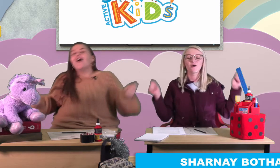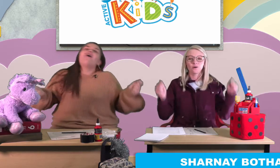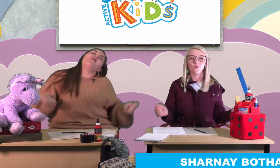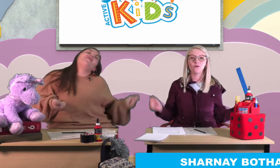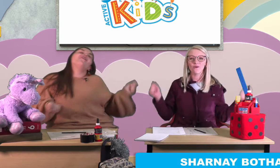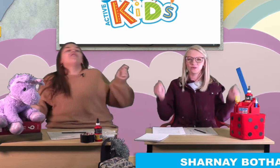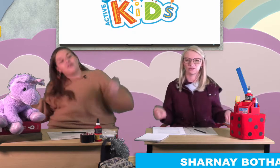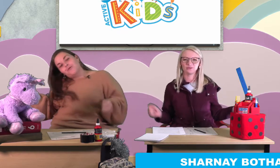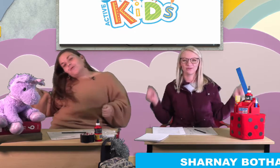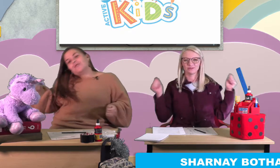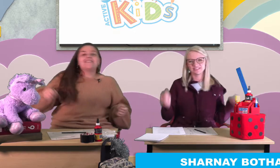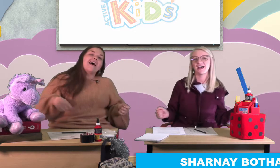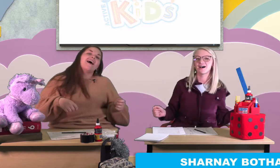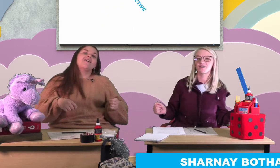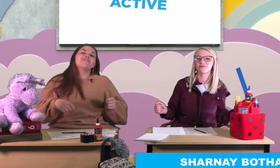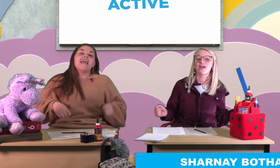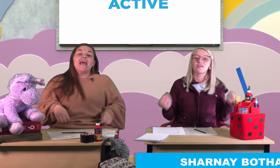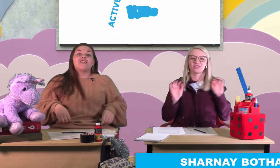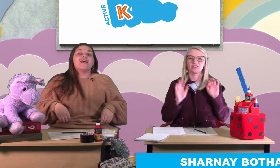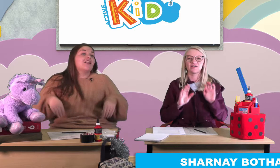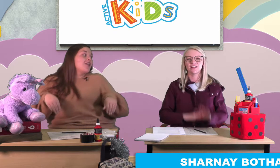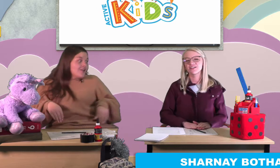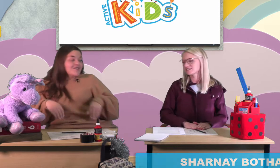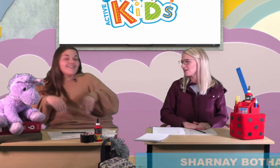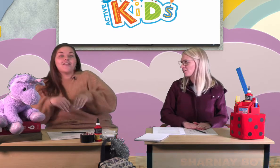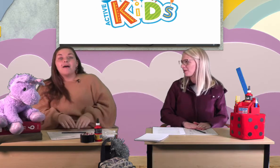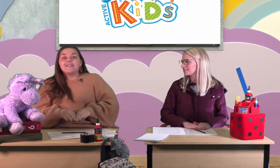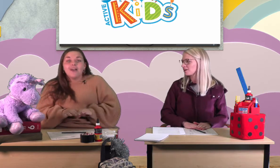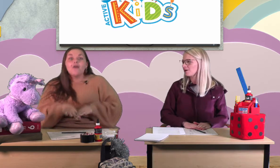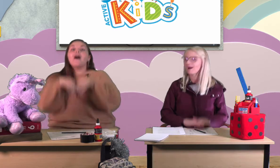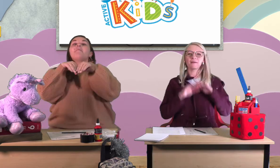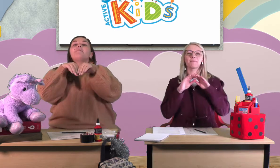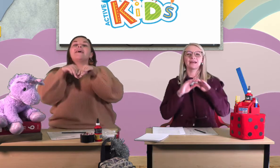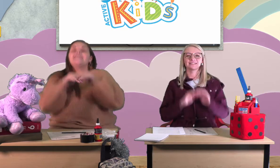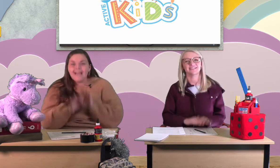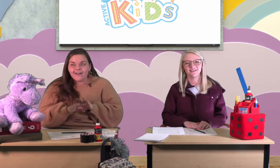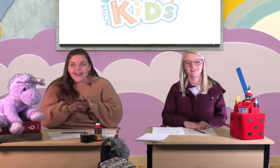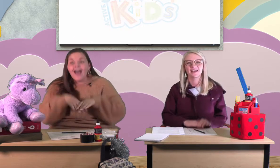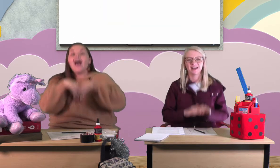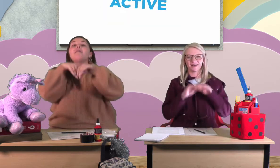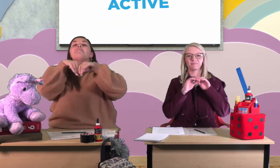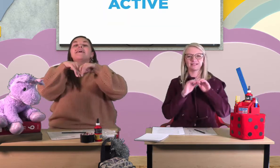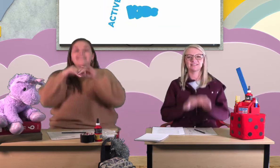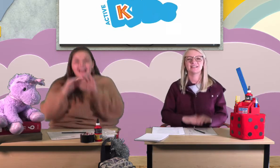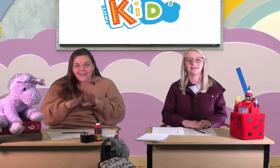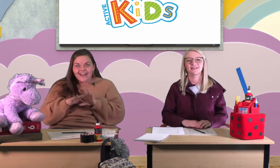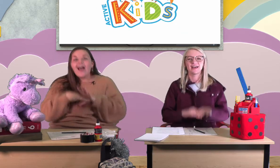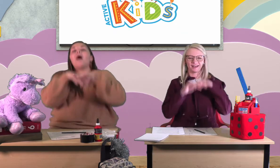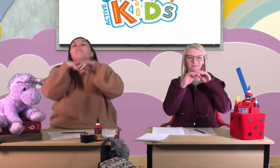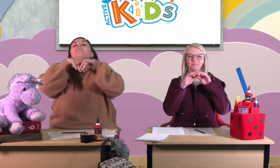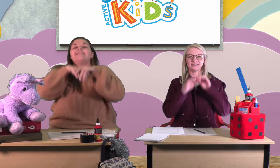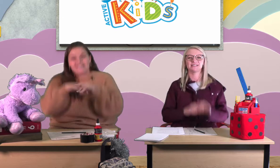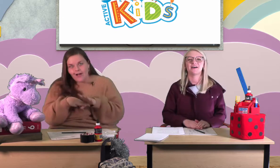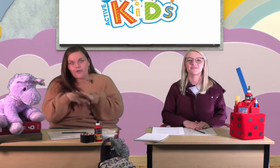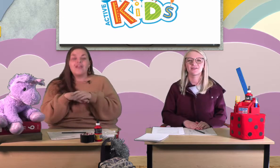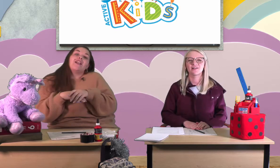round, all through the town. The learners on the bus go up and down, up and down,